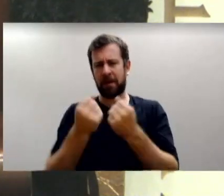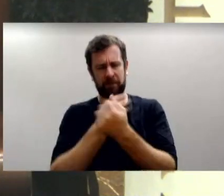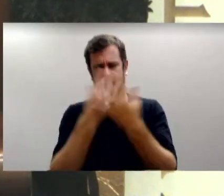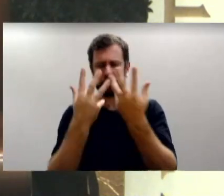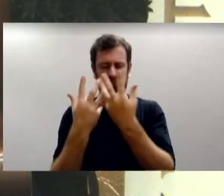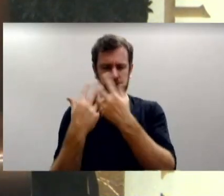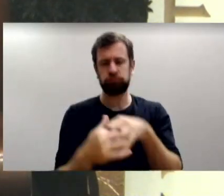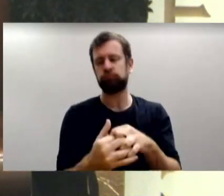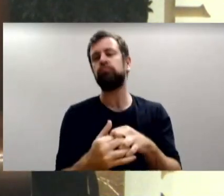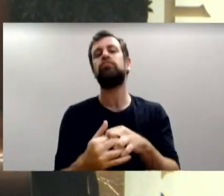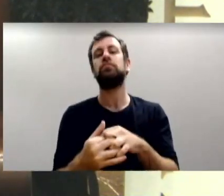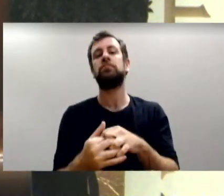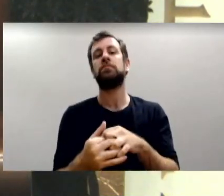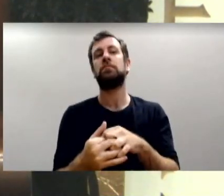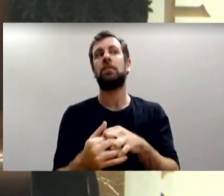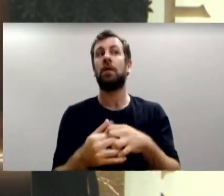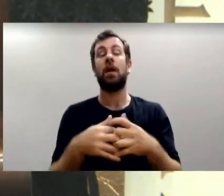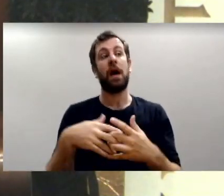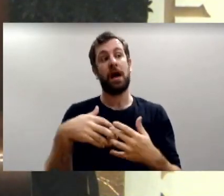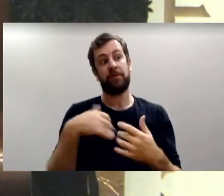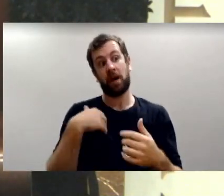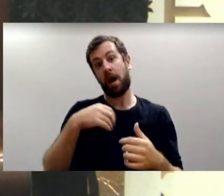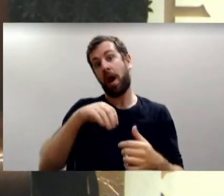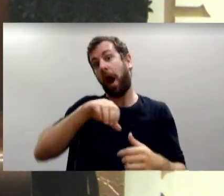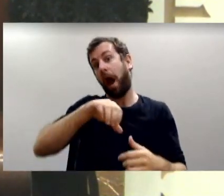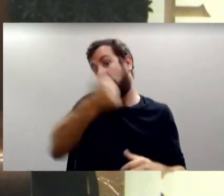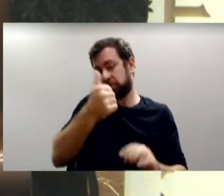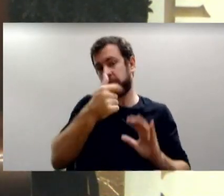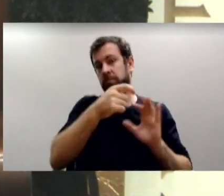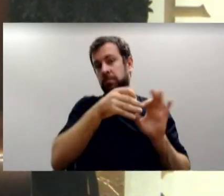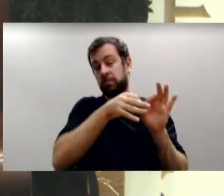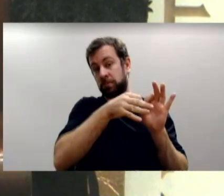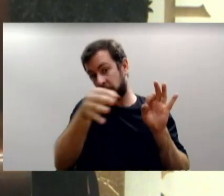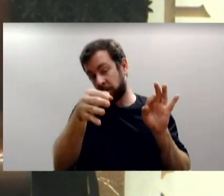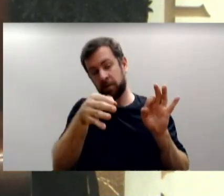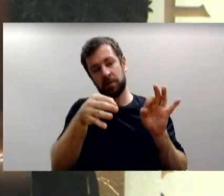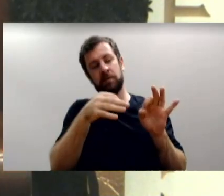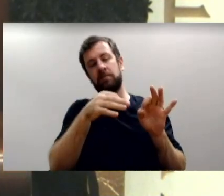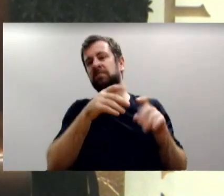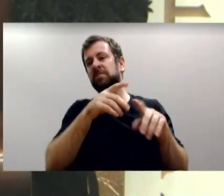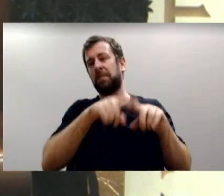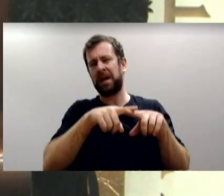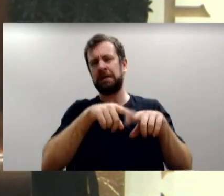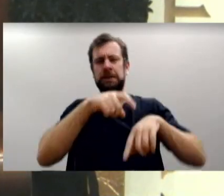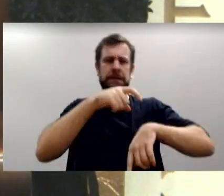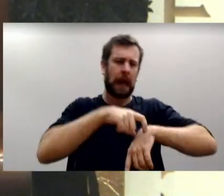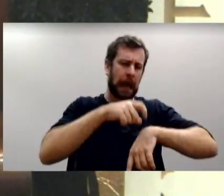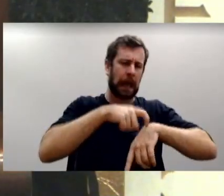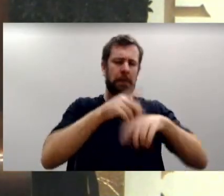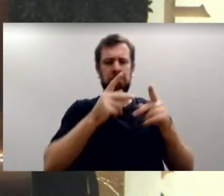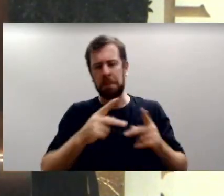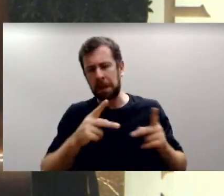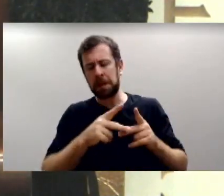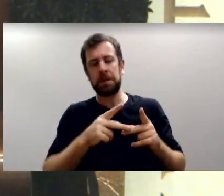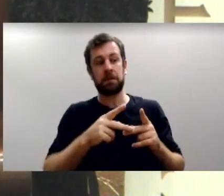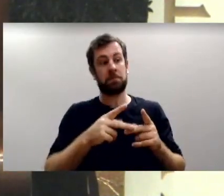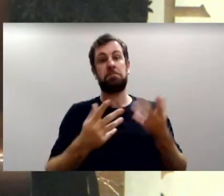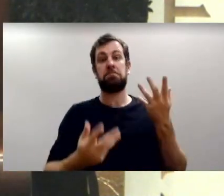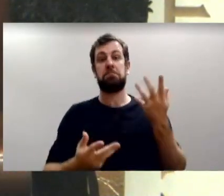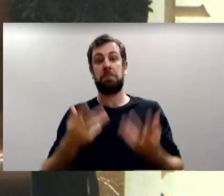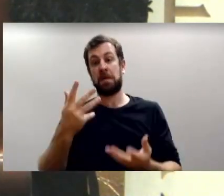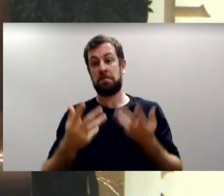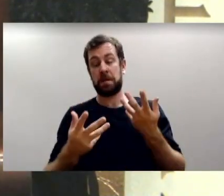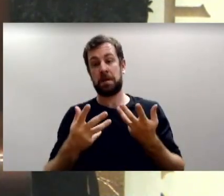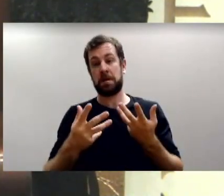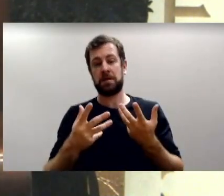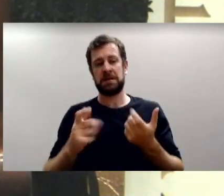are certain areas which depend on time and place. Maybe the format of doing